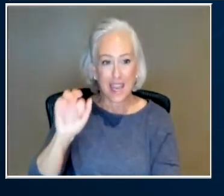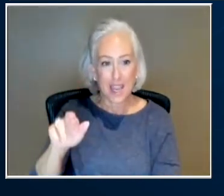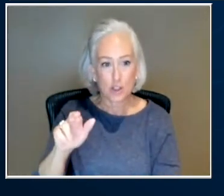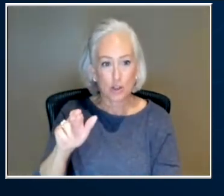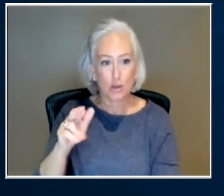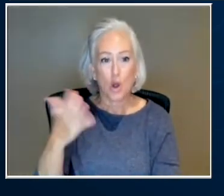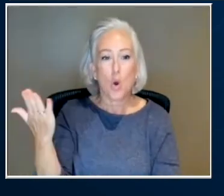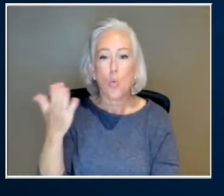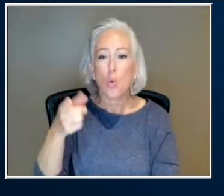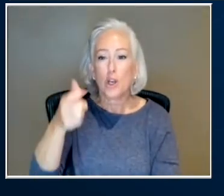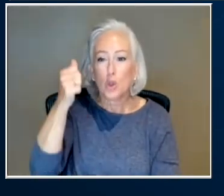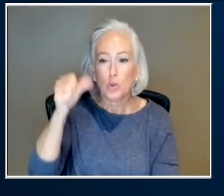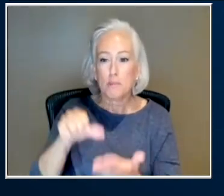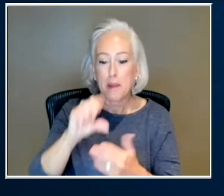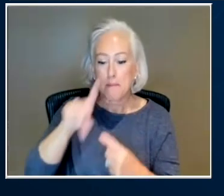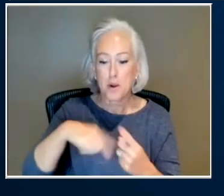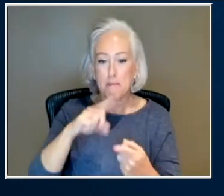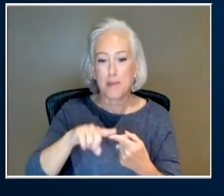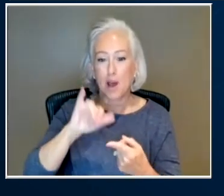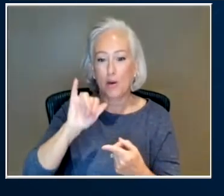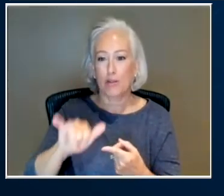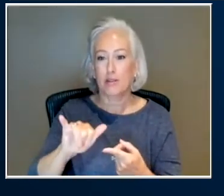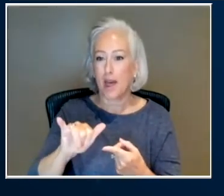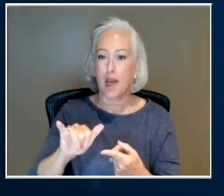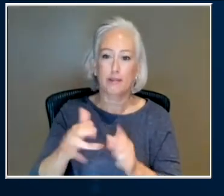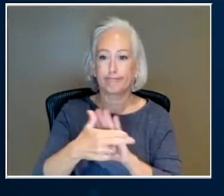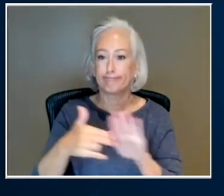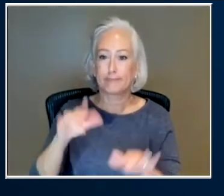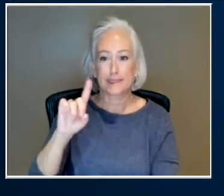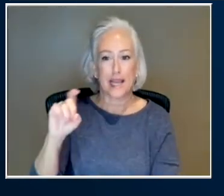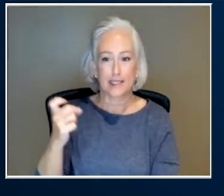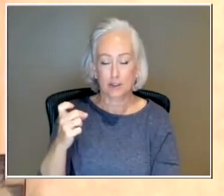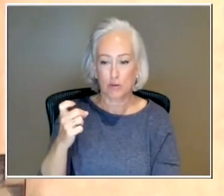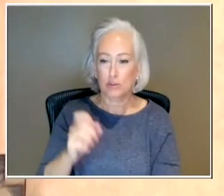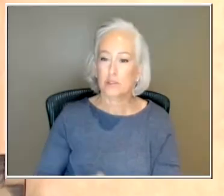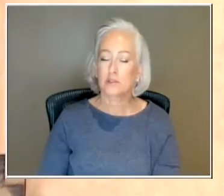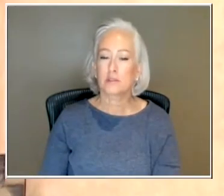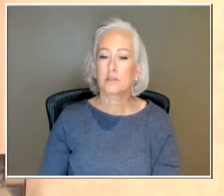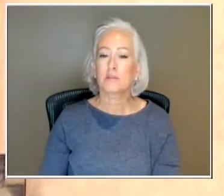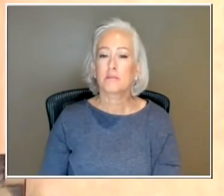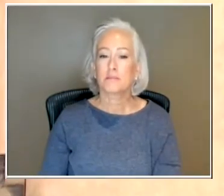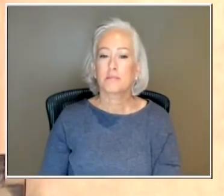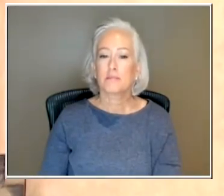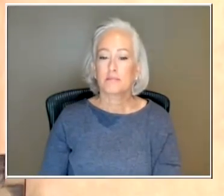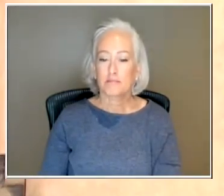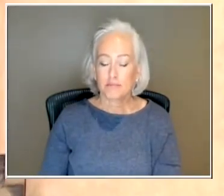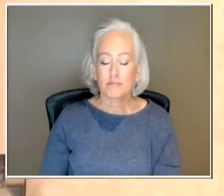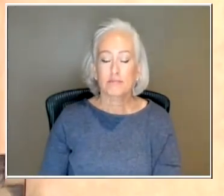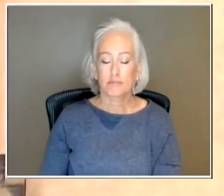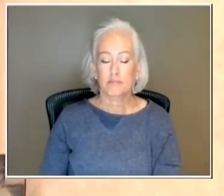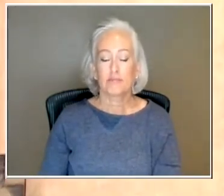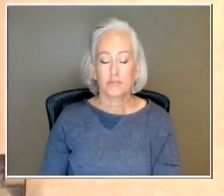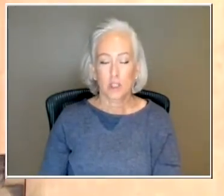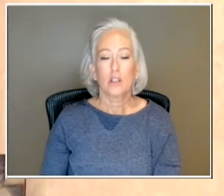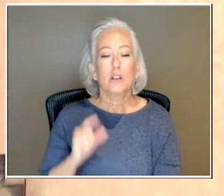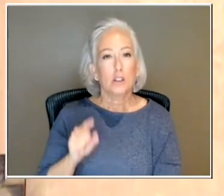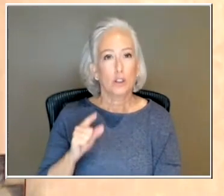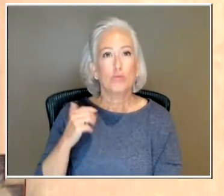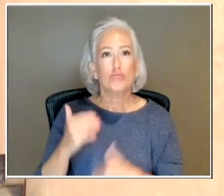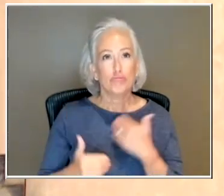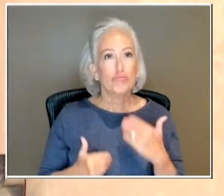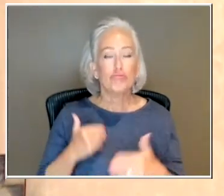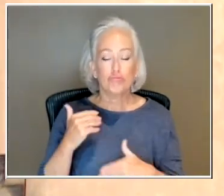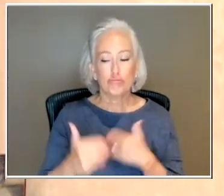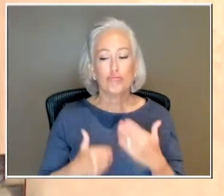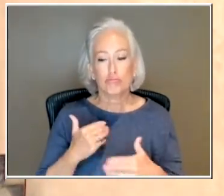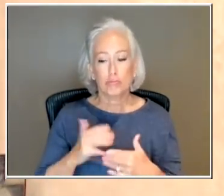out about the words that Dr. Parker shared with you? Well, you go along and you have